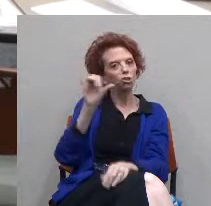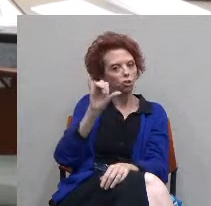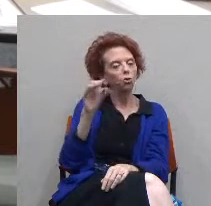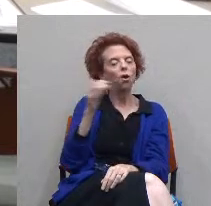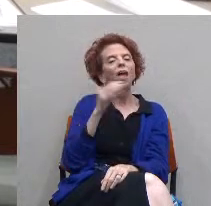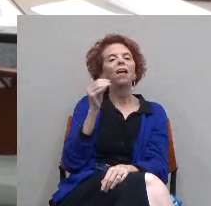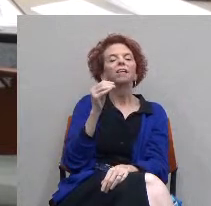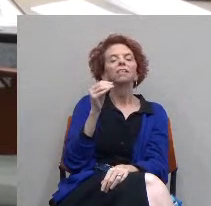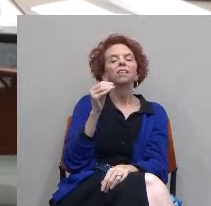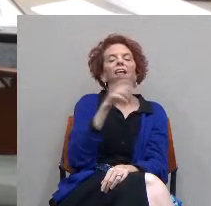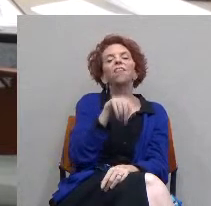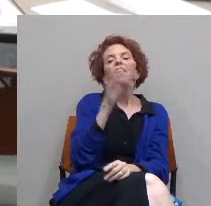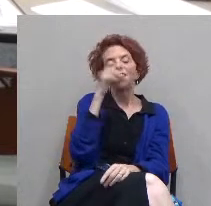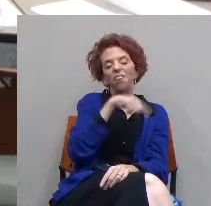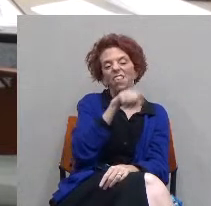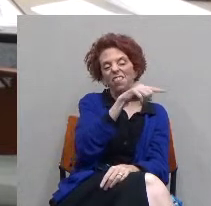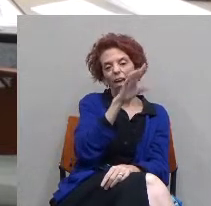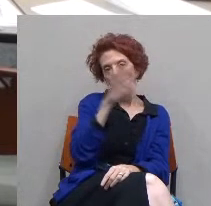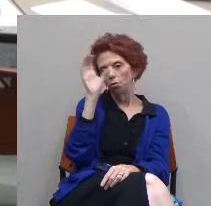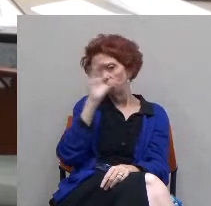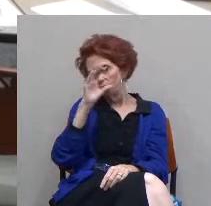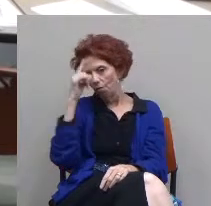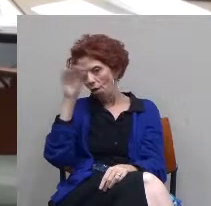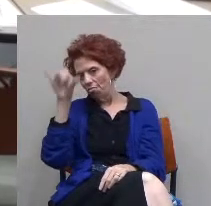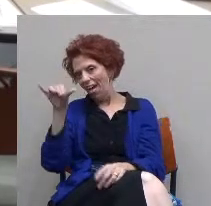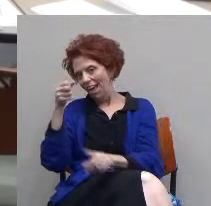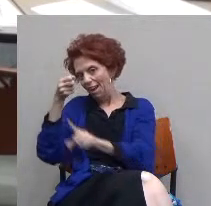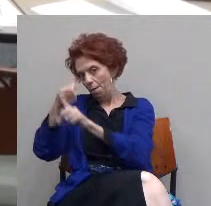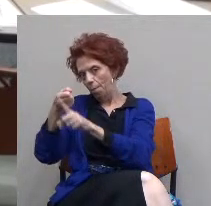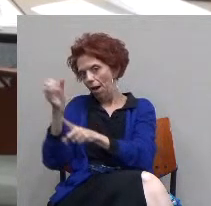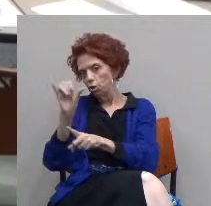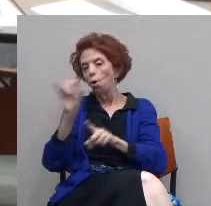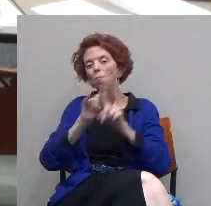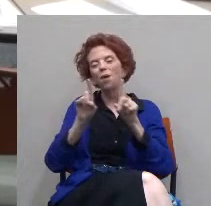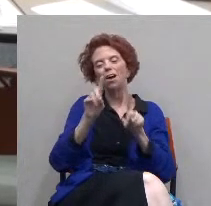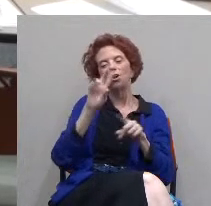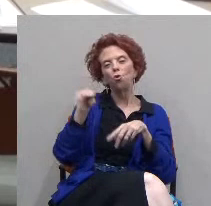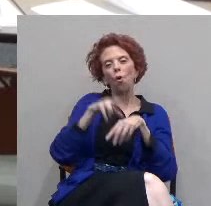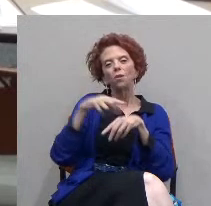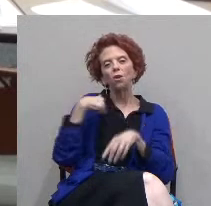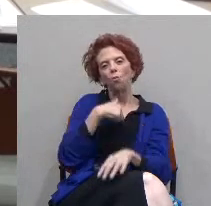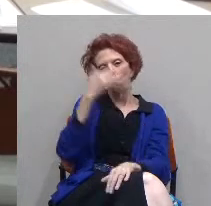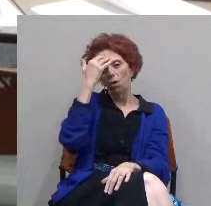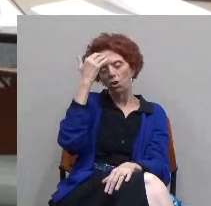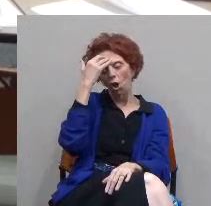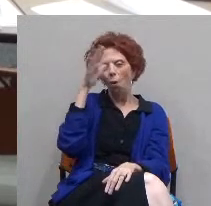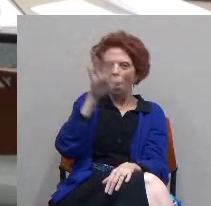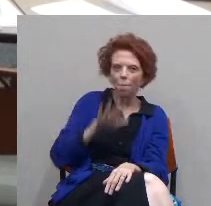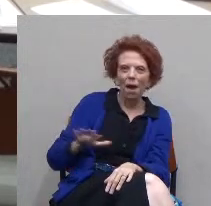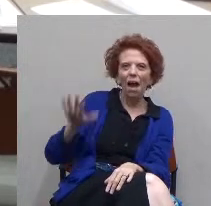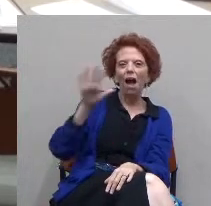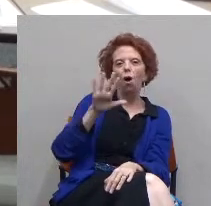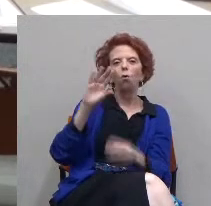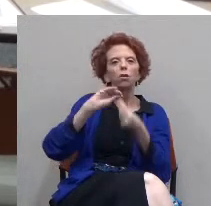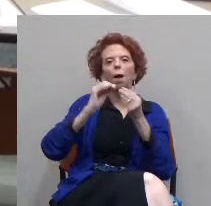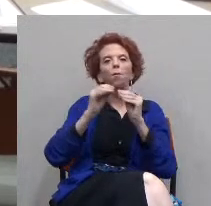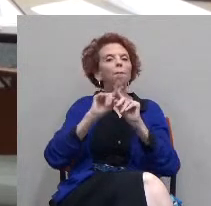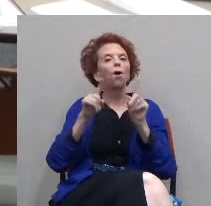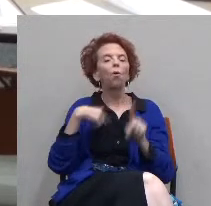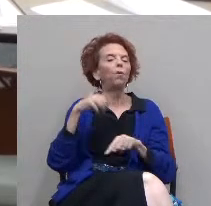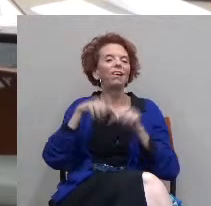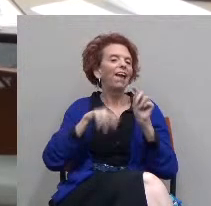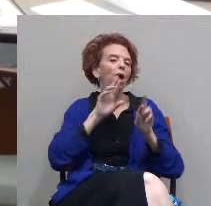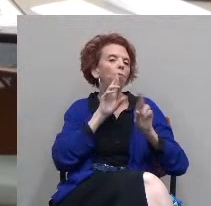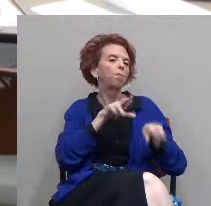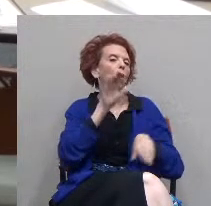districts, and then they seek out the local district impact. But usually we know a high number or a roundabout, but we're not allowed to